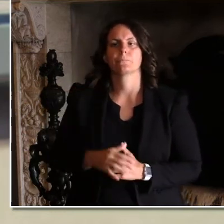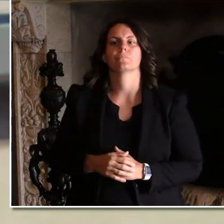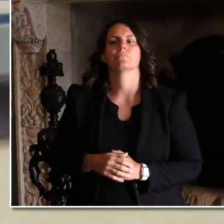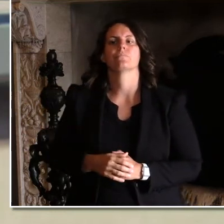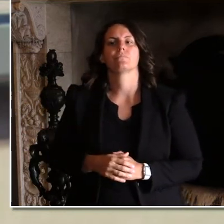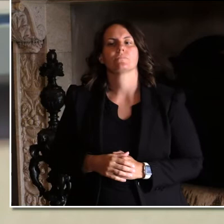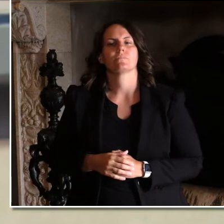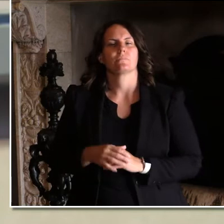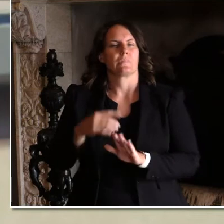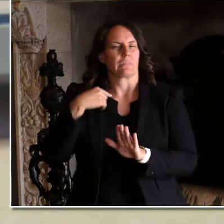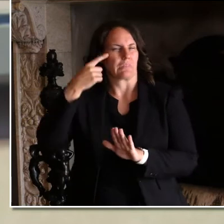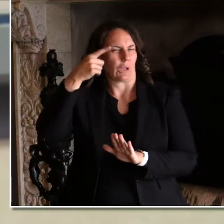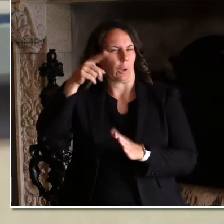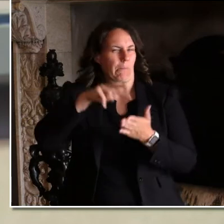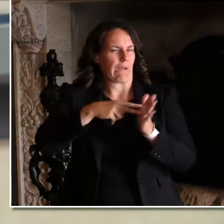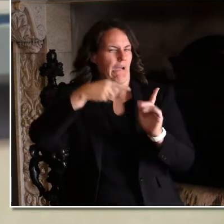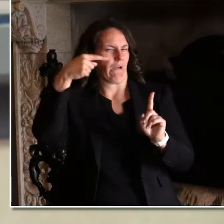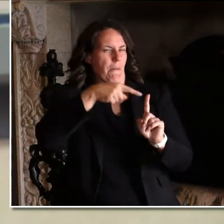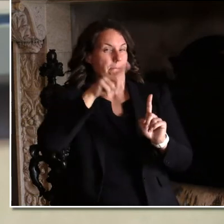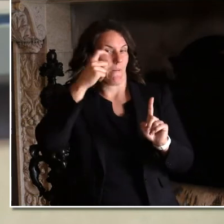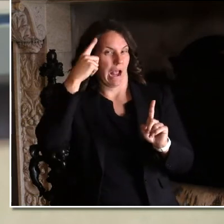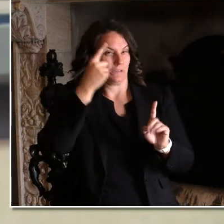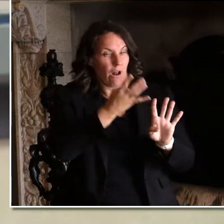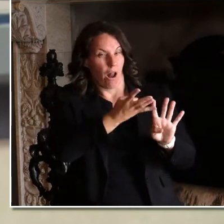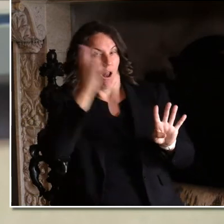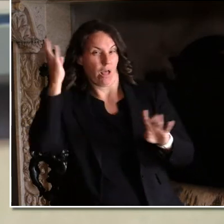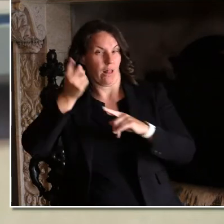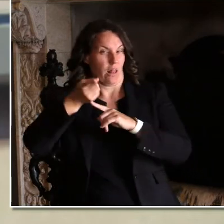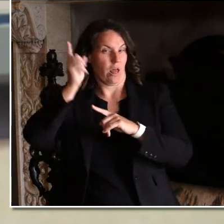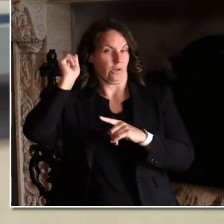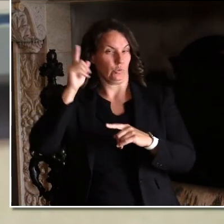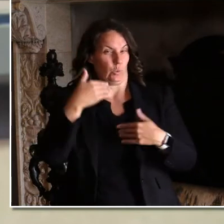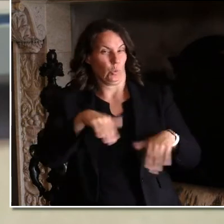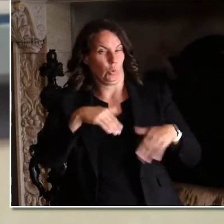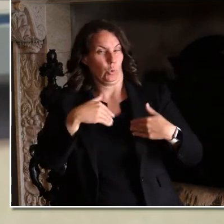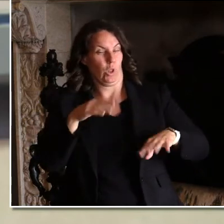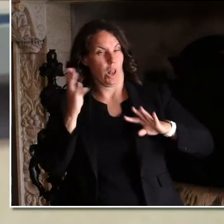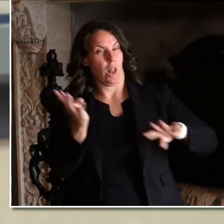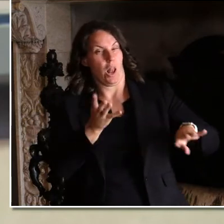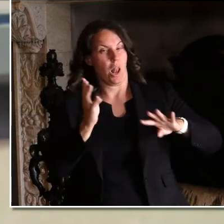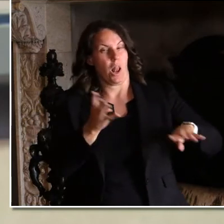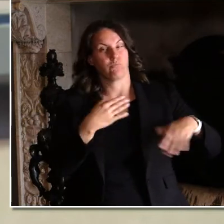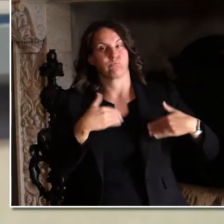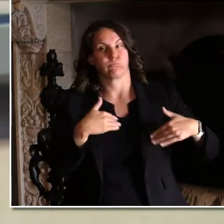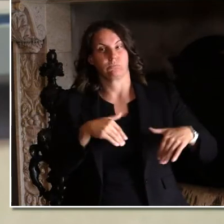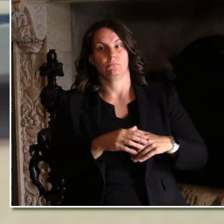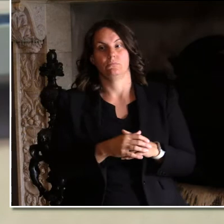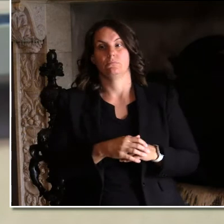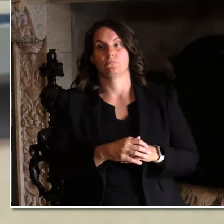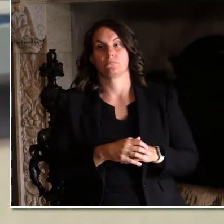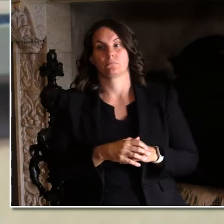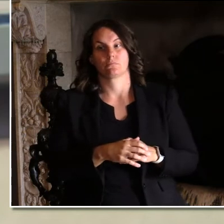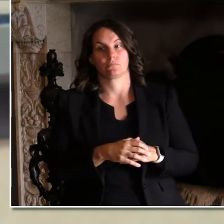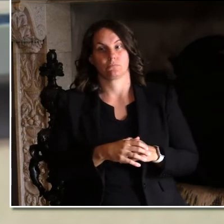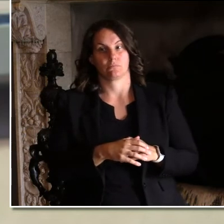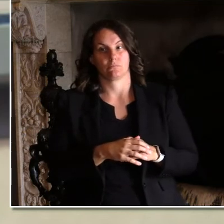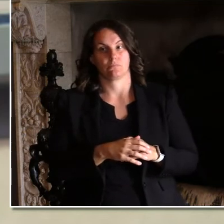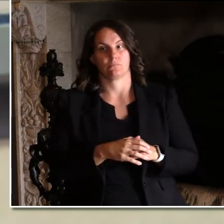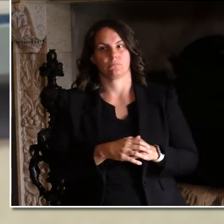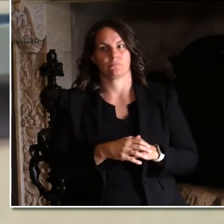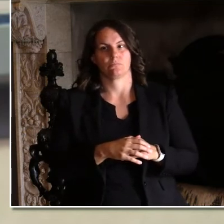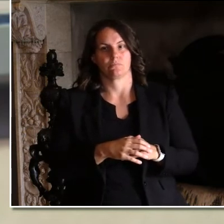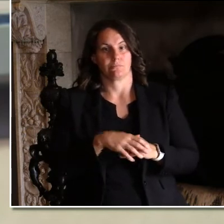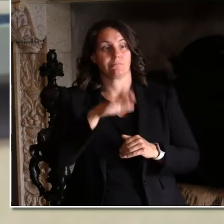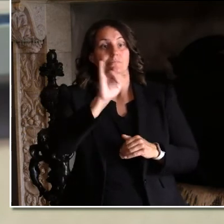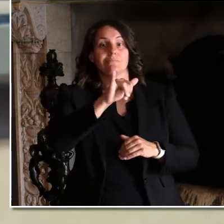Center, we've right now opened up the maximum number that we can within the footprint that we have allocated at Alliant, which is